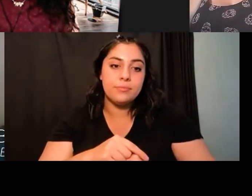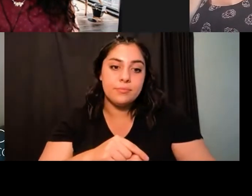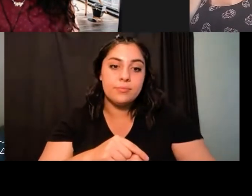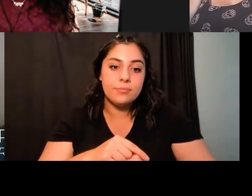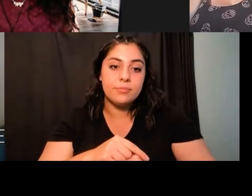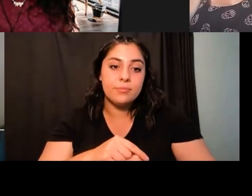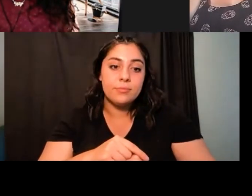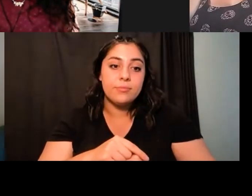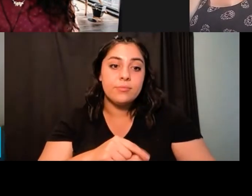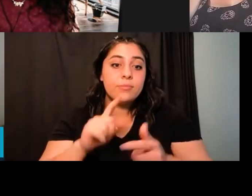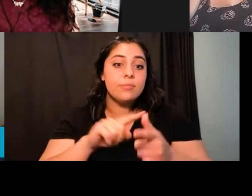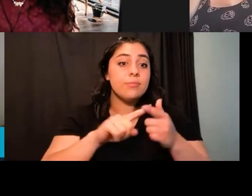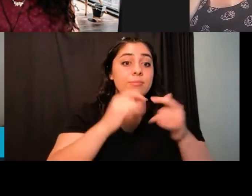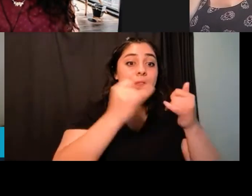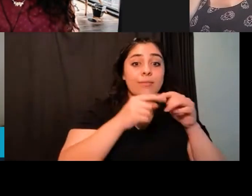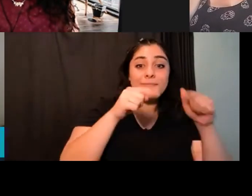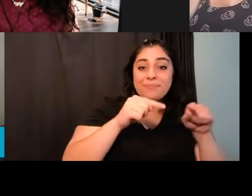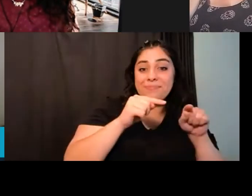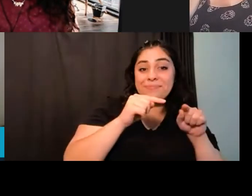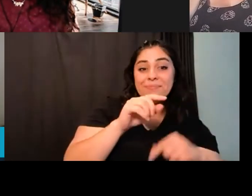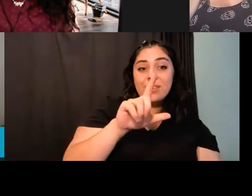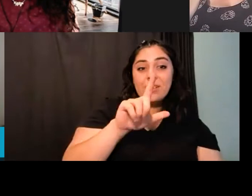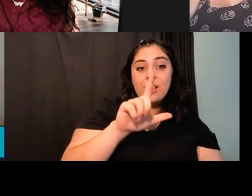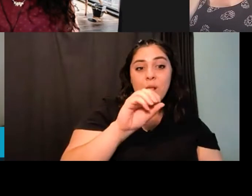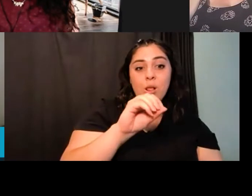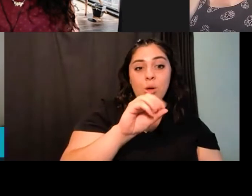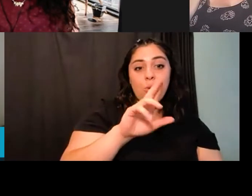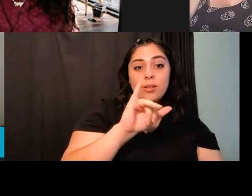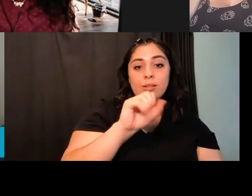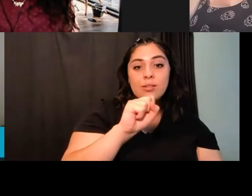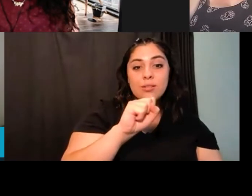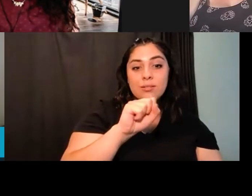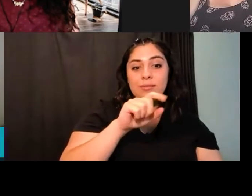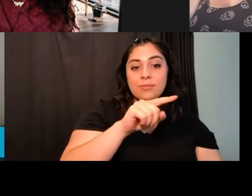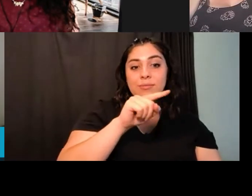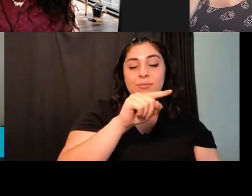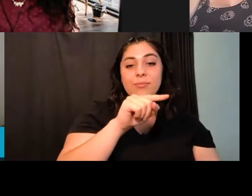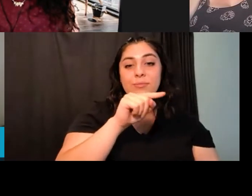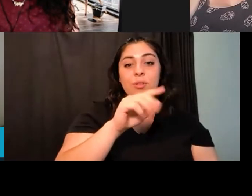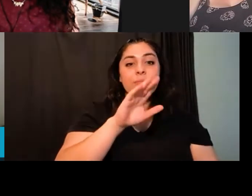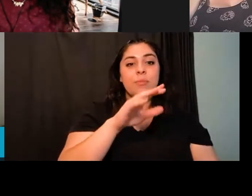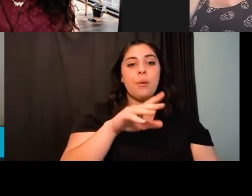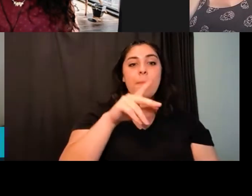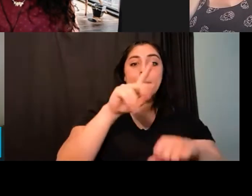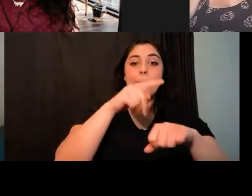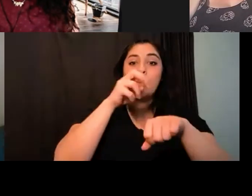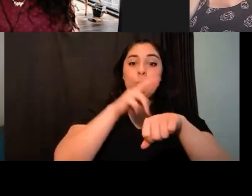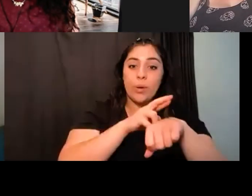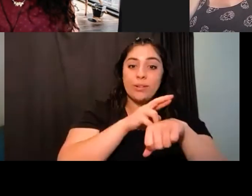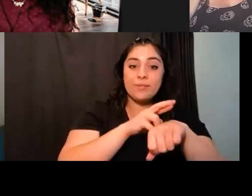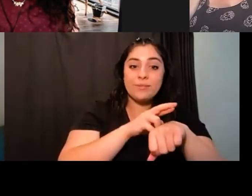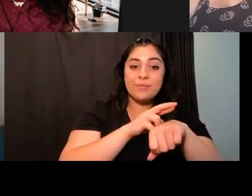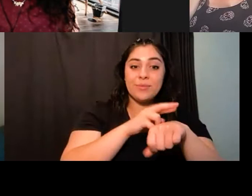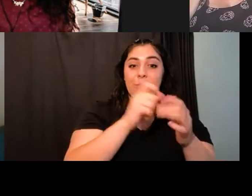then Rebeca Lois Lucret, yes, who is a Puerto Rican Cuban poet, writer, and